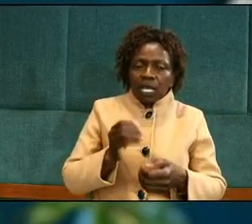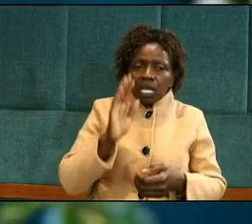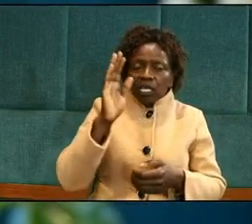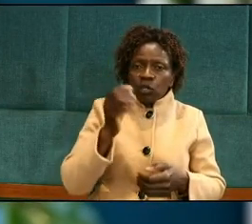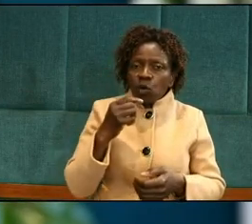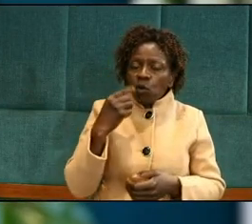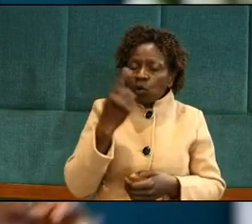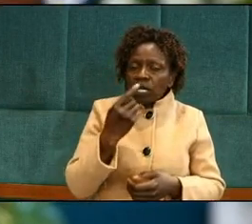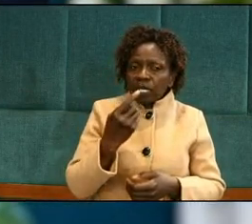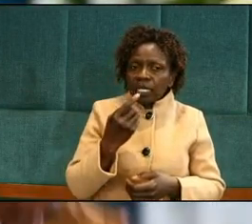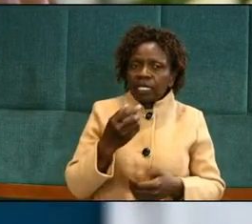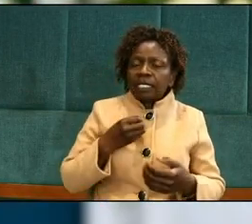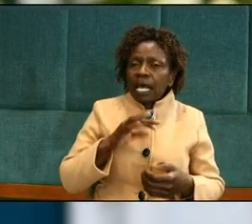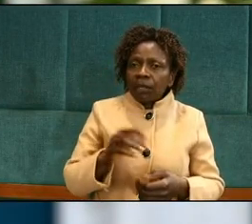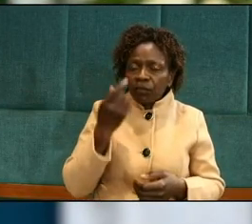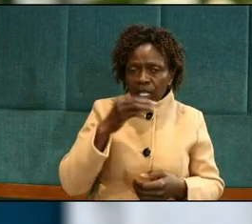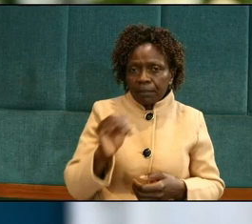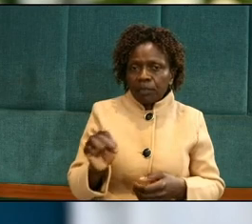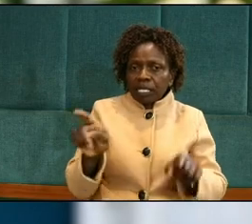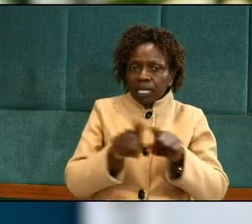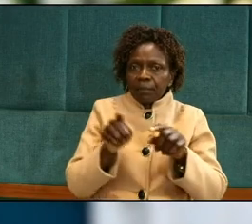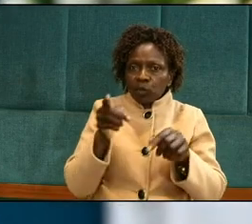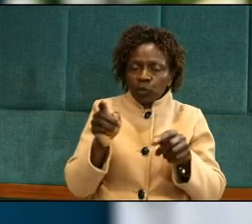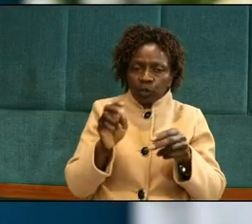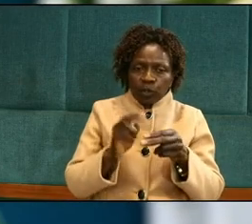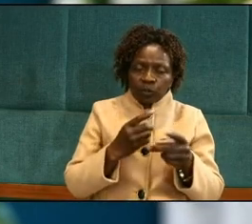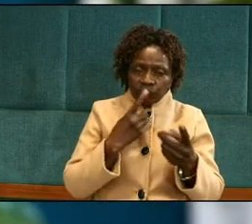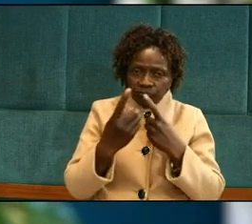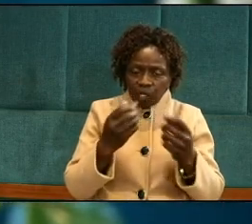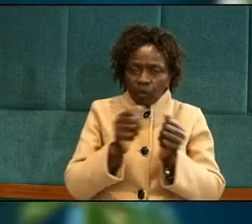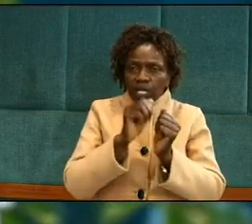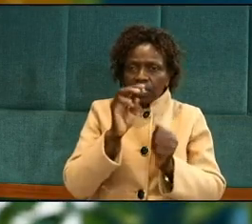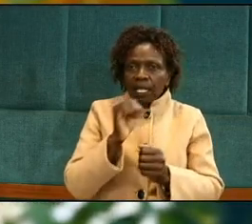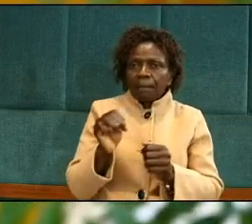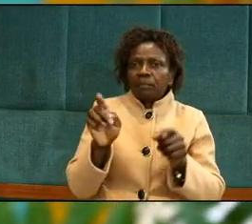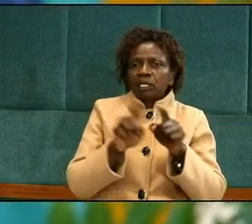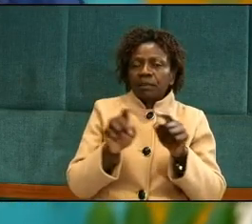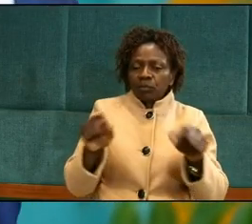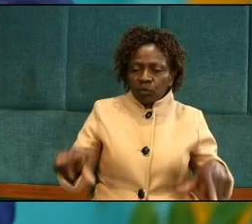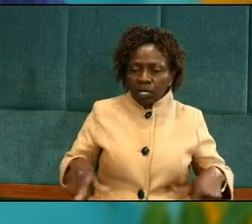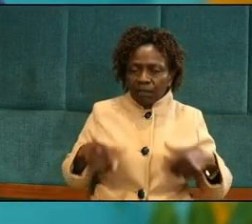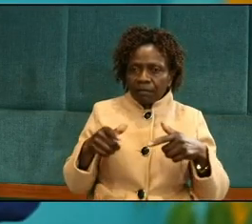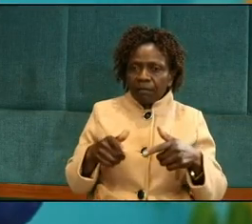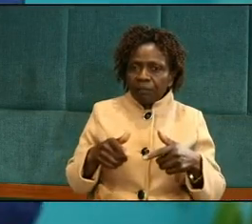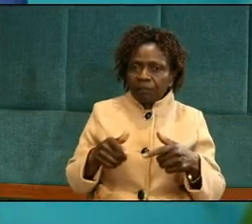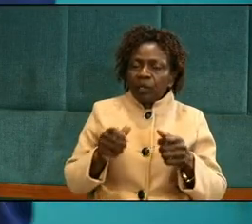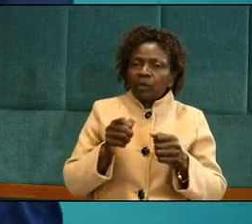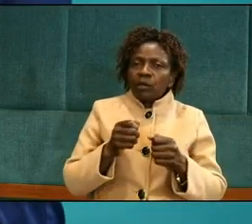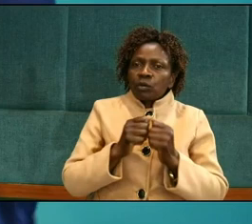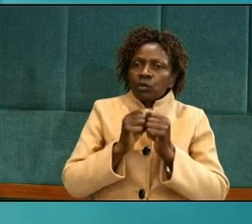son for them. And as you interact with them, as you live out your lives with